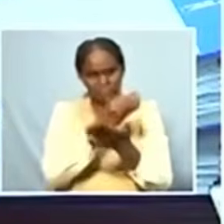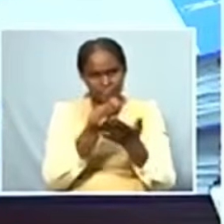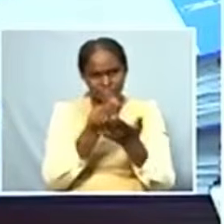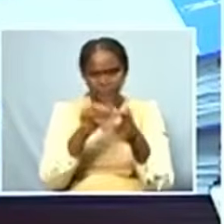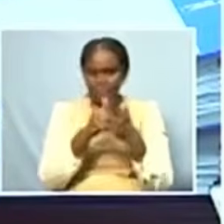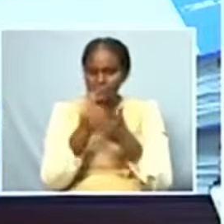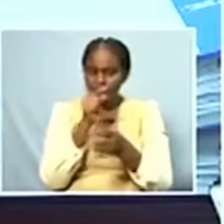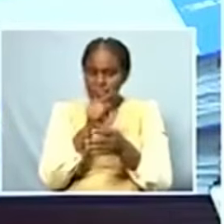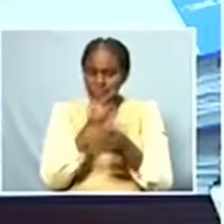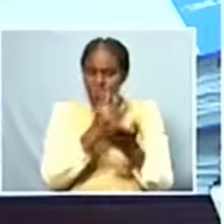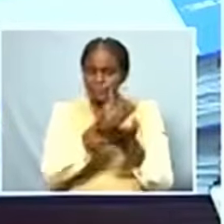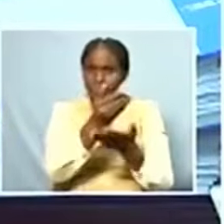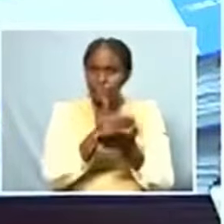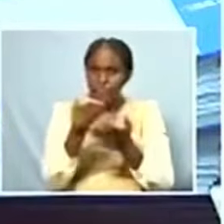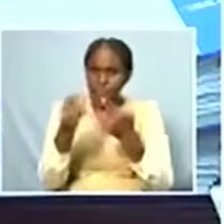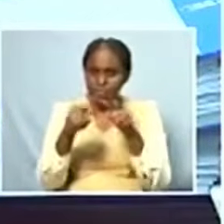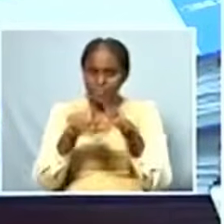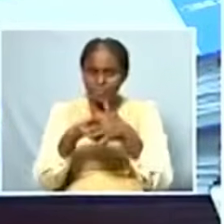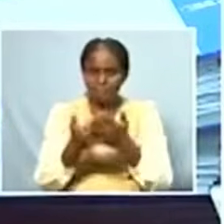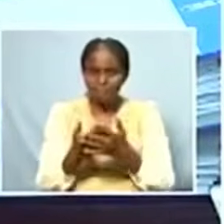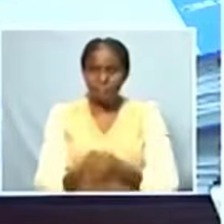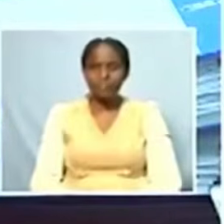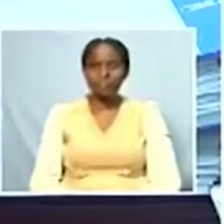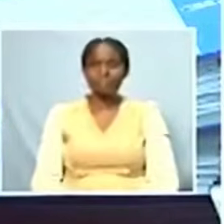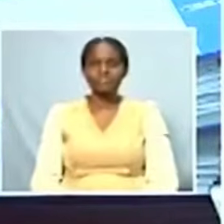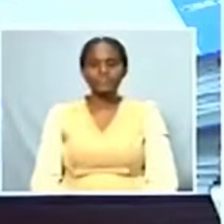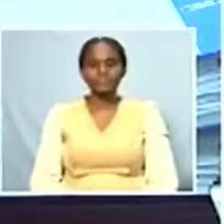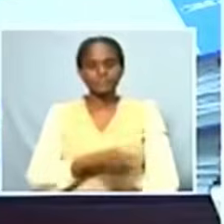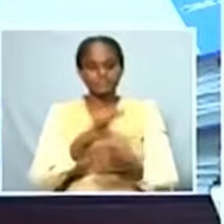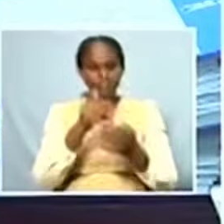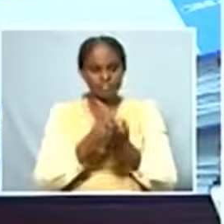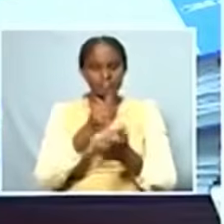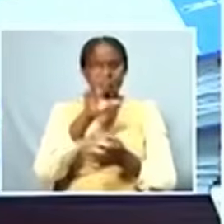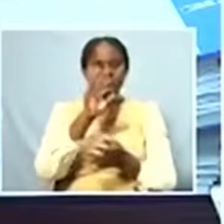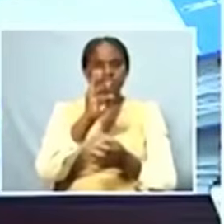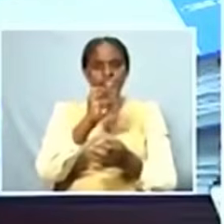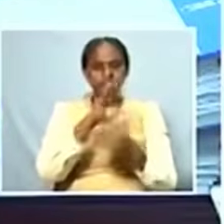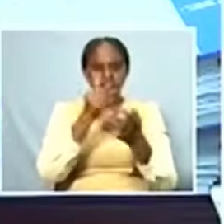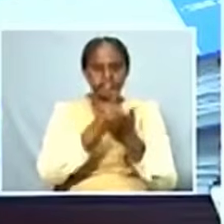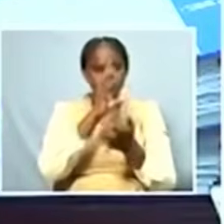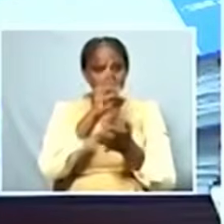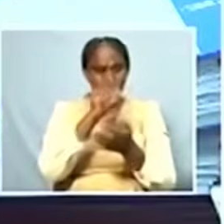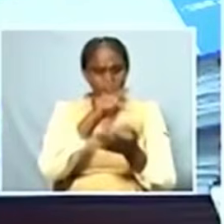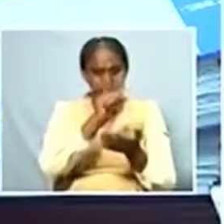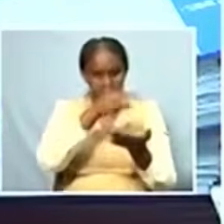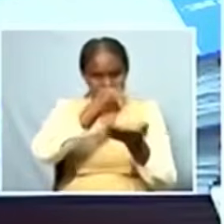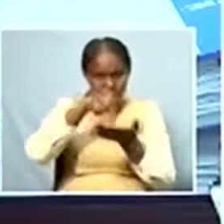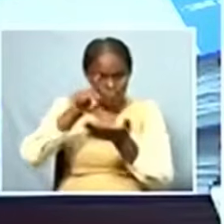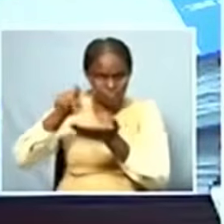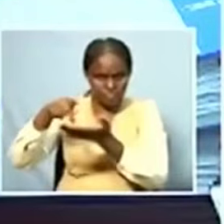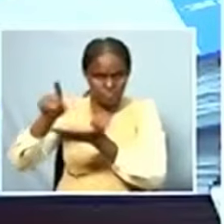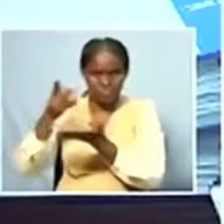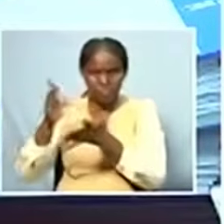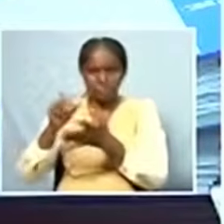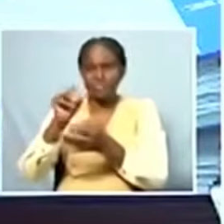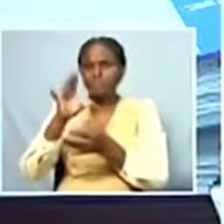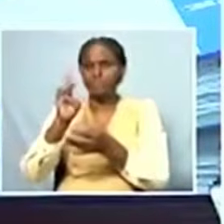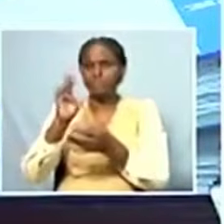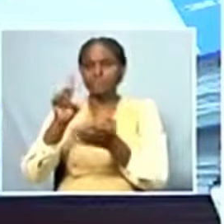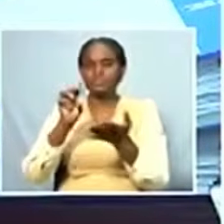How was this procurement done? That 06 of these paid 17